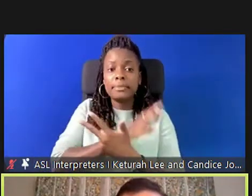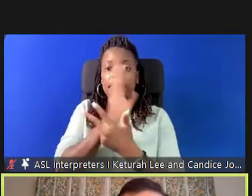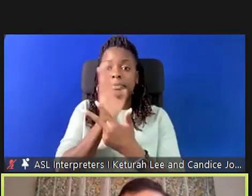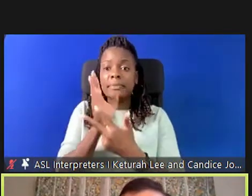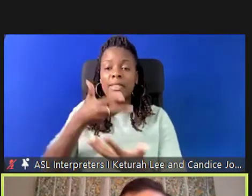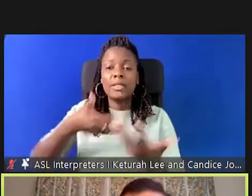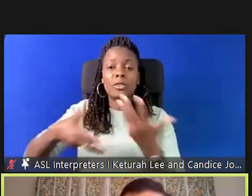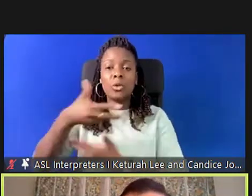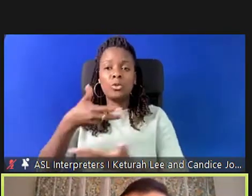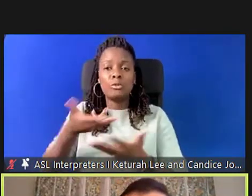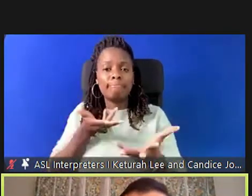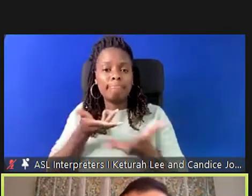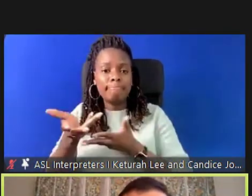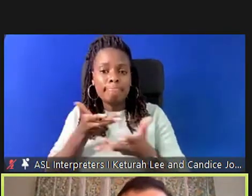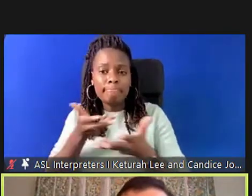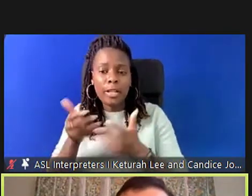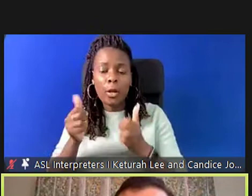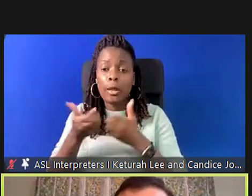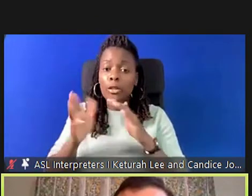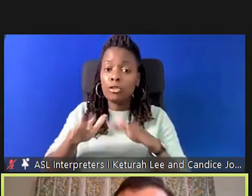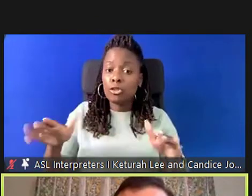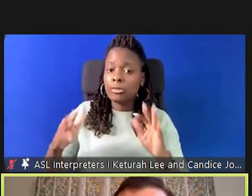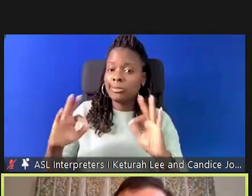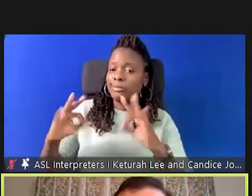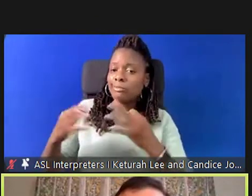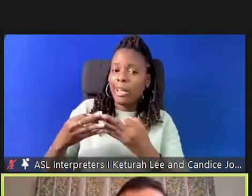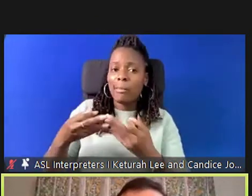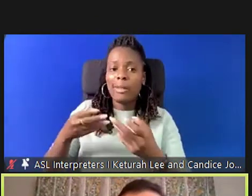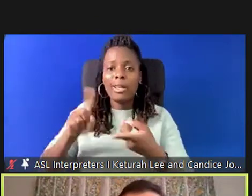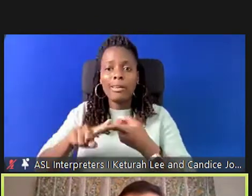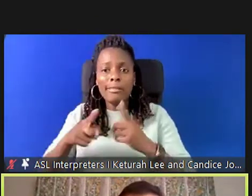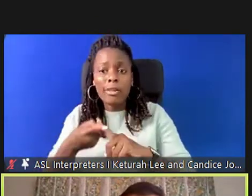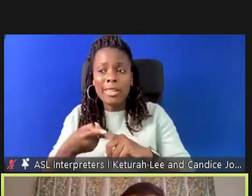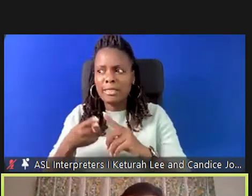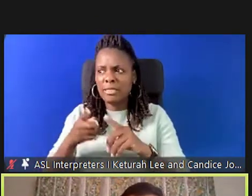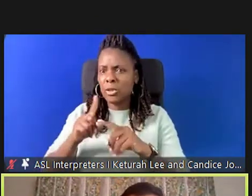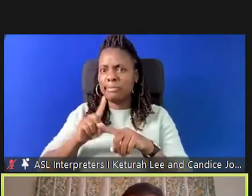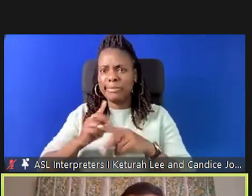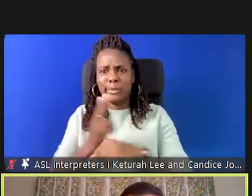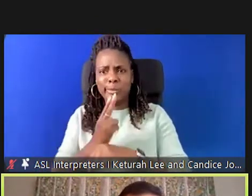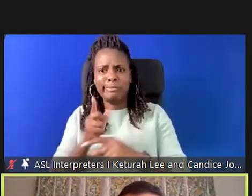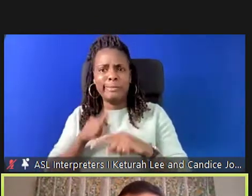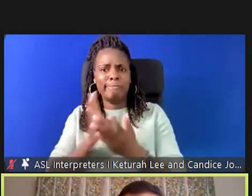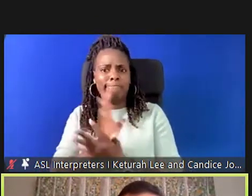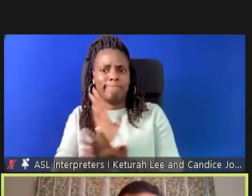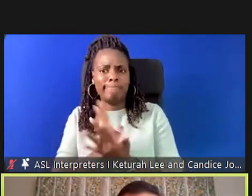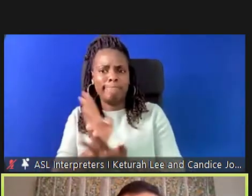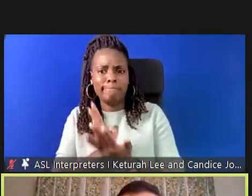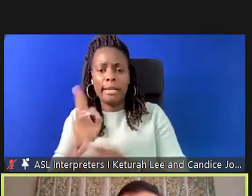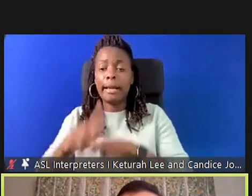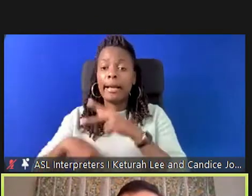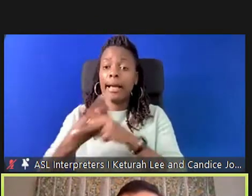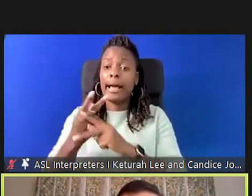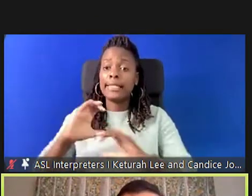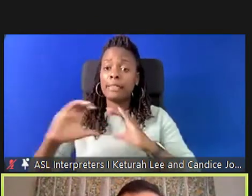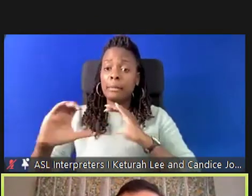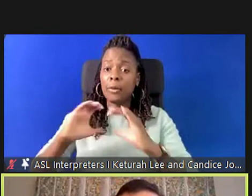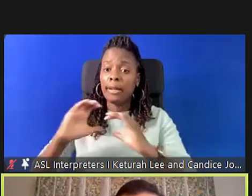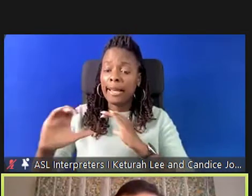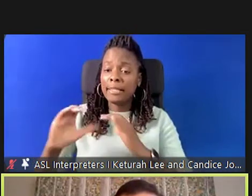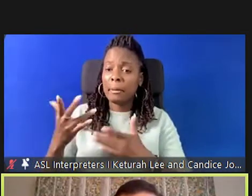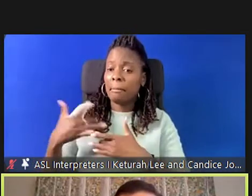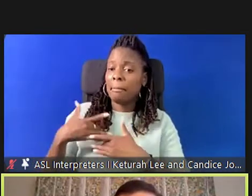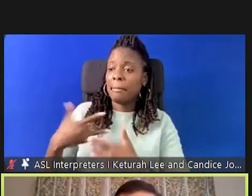children, family, or friends using multiple modes of communication, and that communication occurring at least from